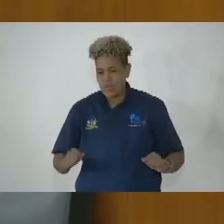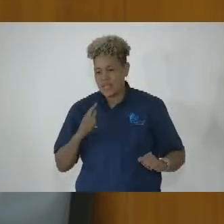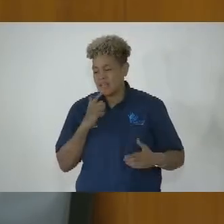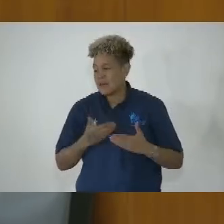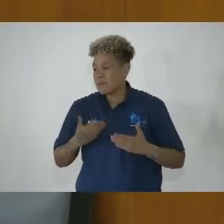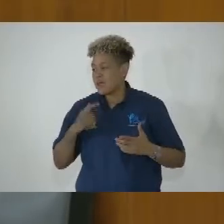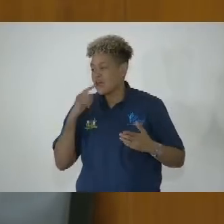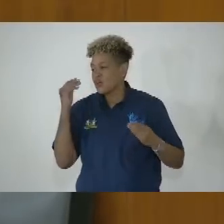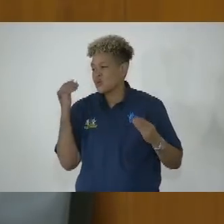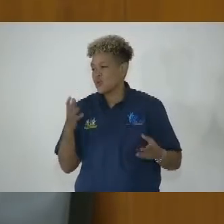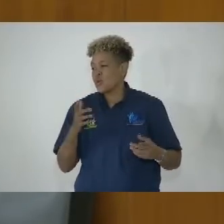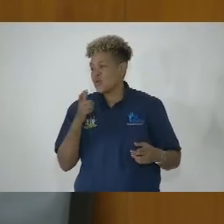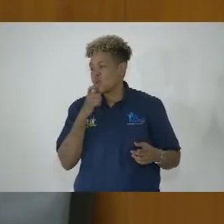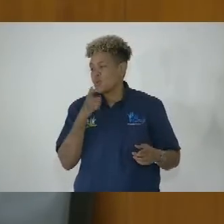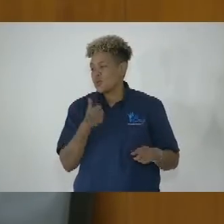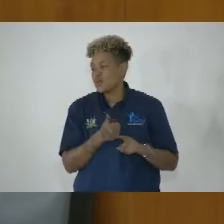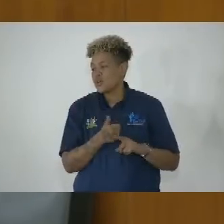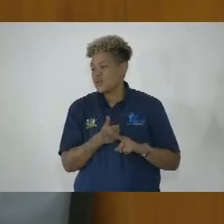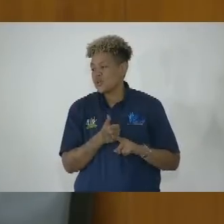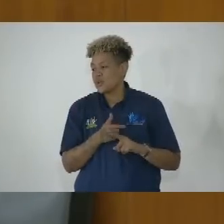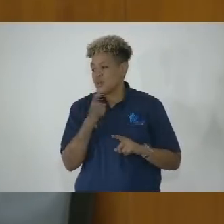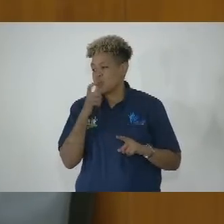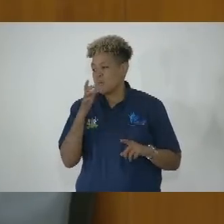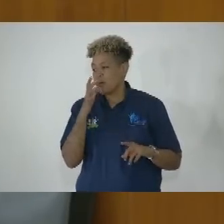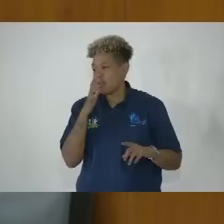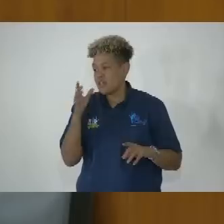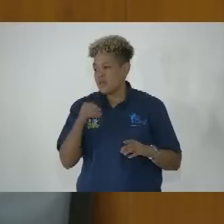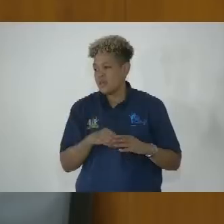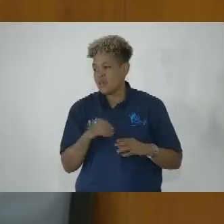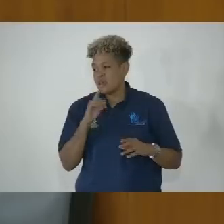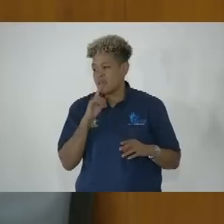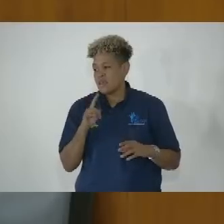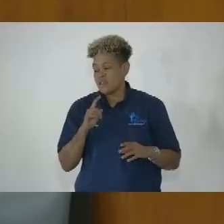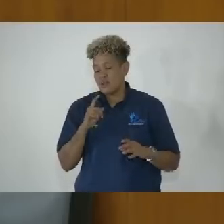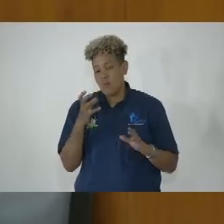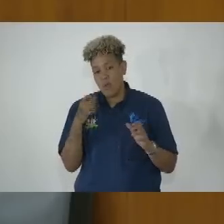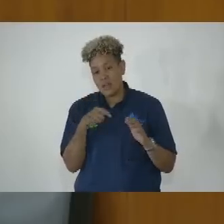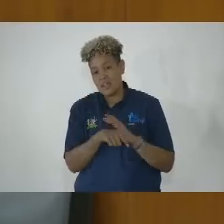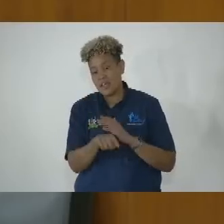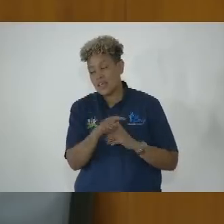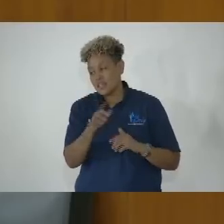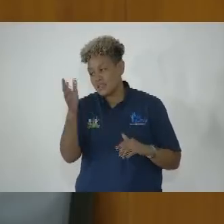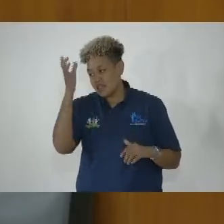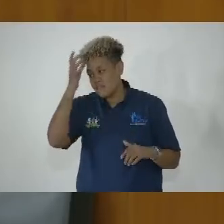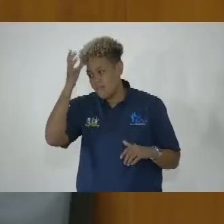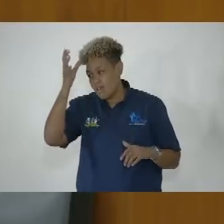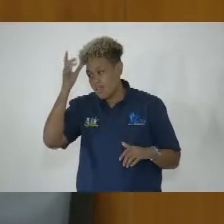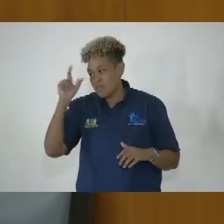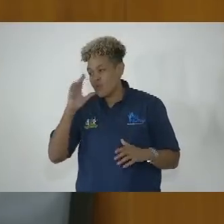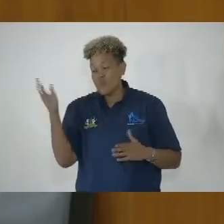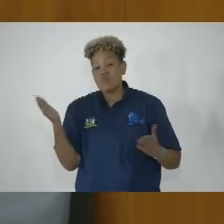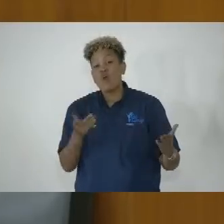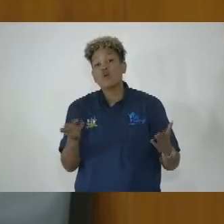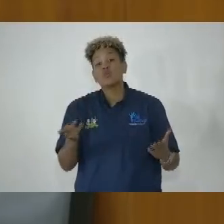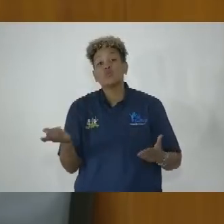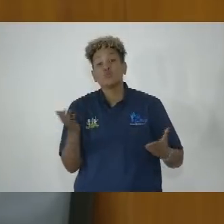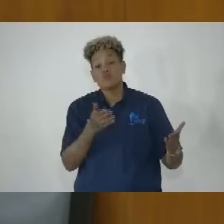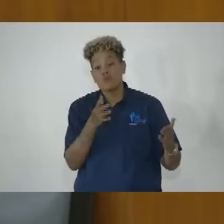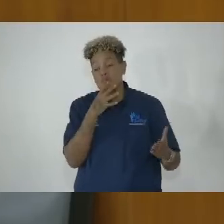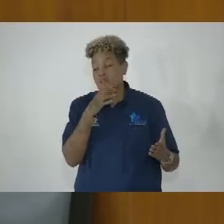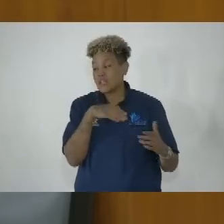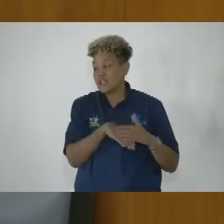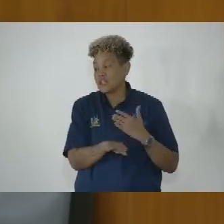I told you about, her mother was infanticidal towards her. It was the father who brought the mother